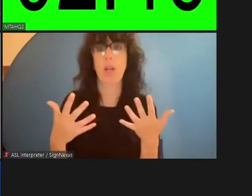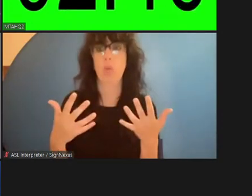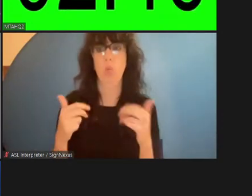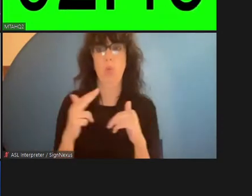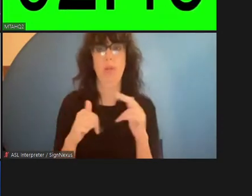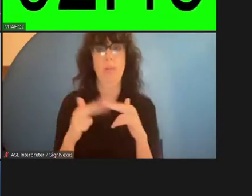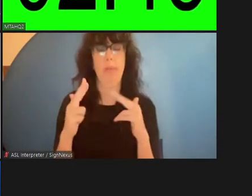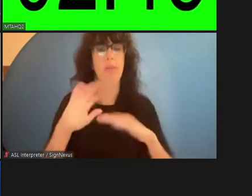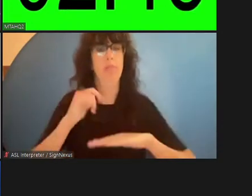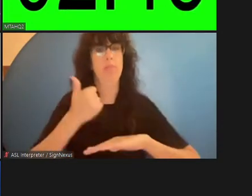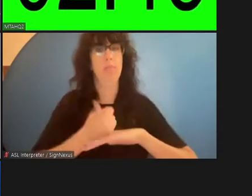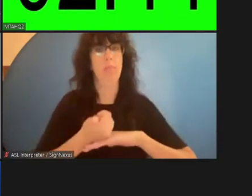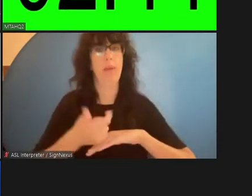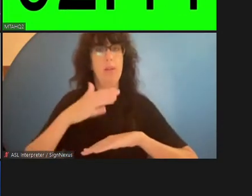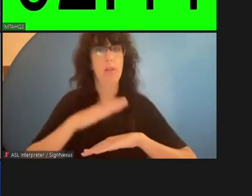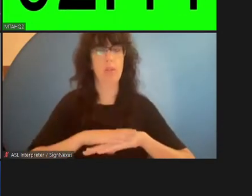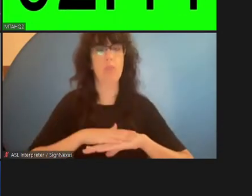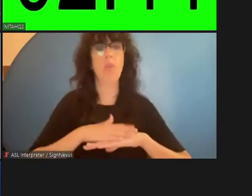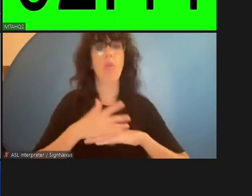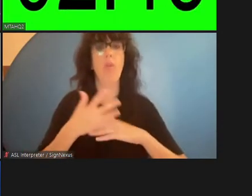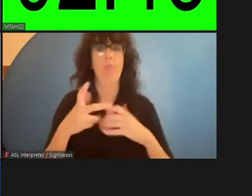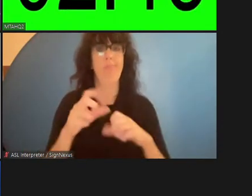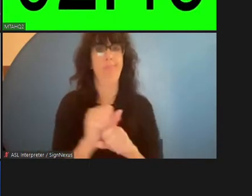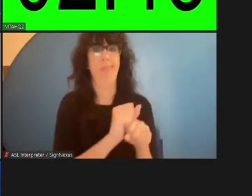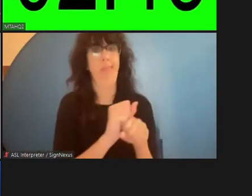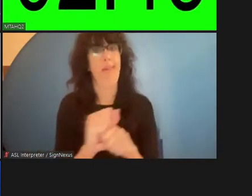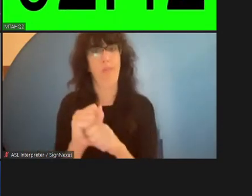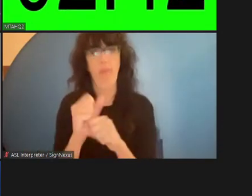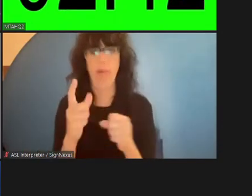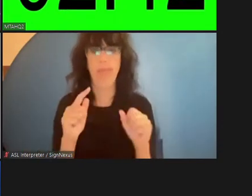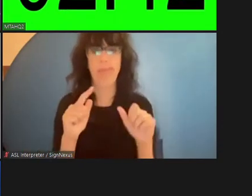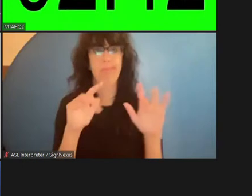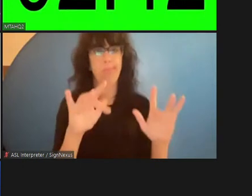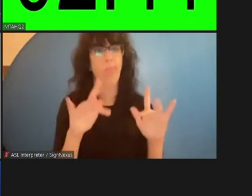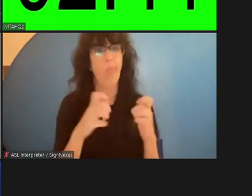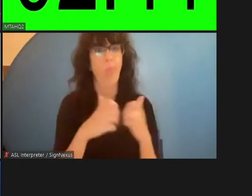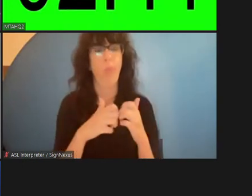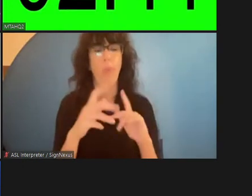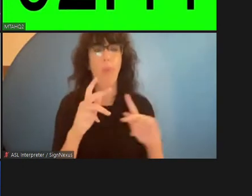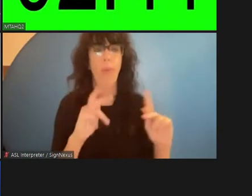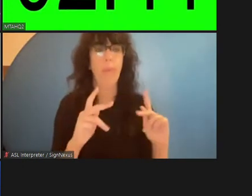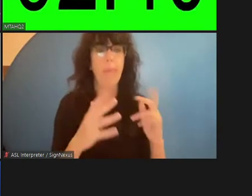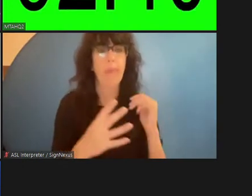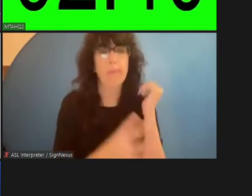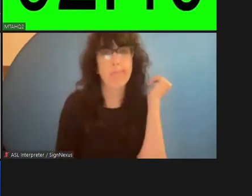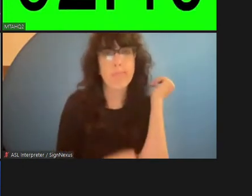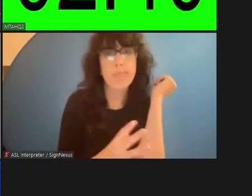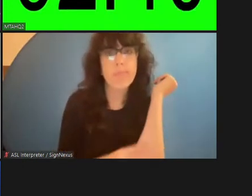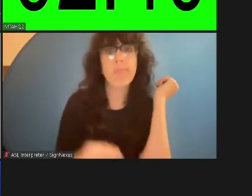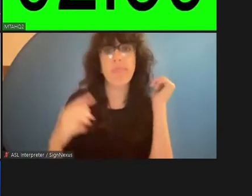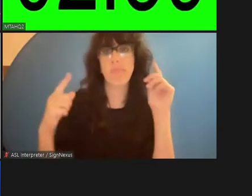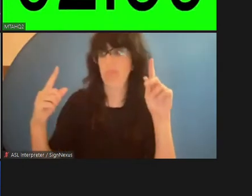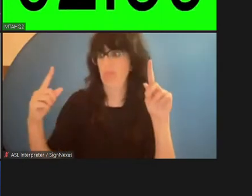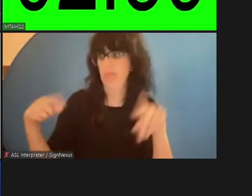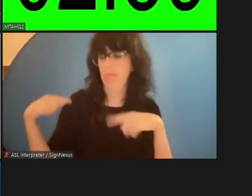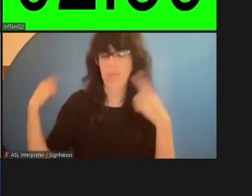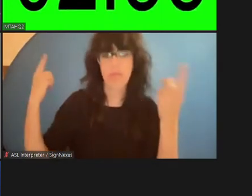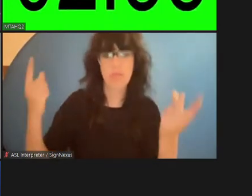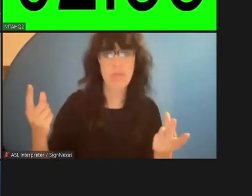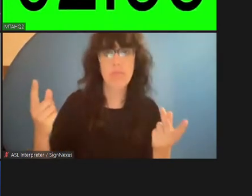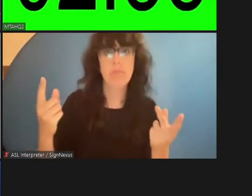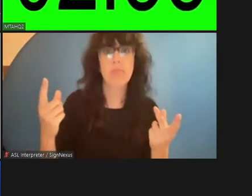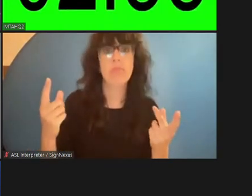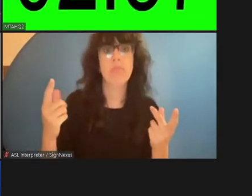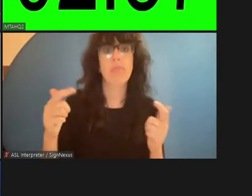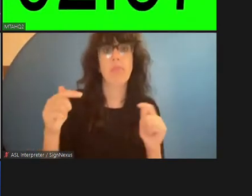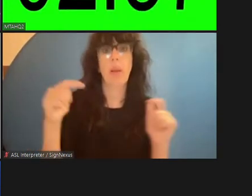based on lack of slavery all right poor people let's go back same old thing same story the big guys never